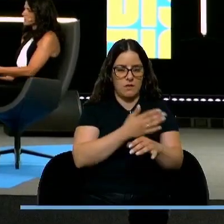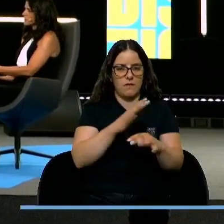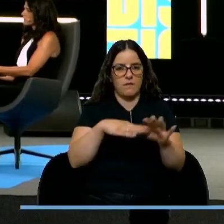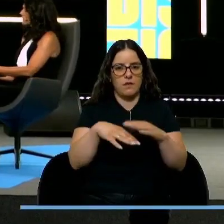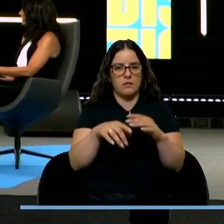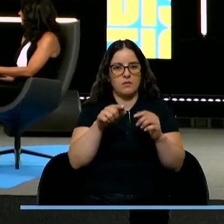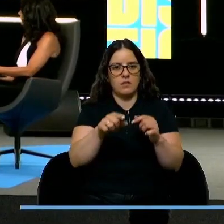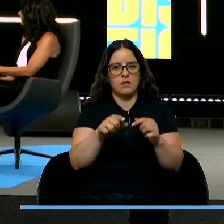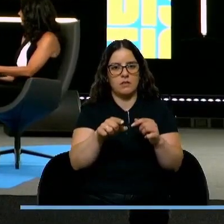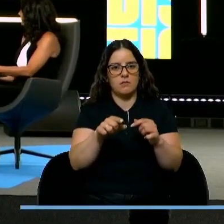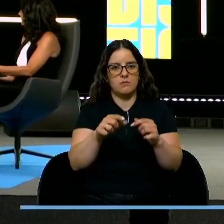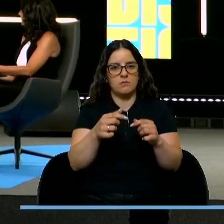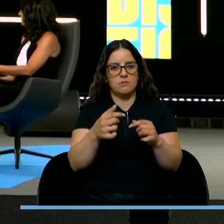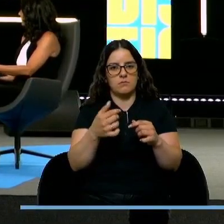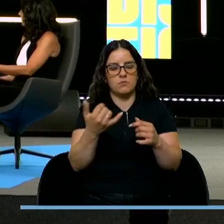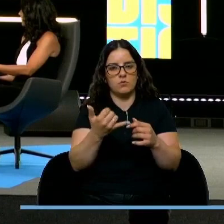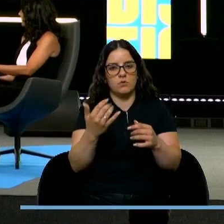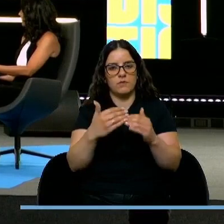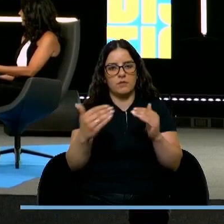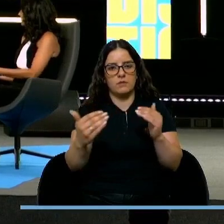phase, and the second phase